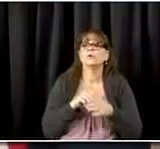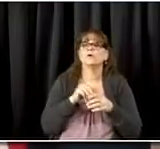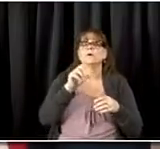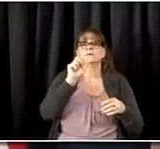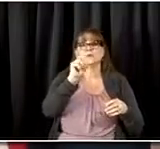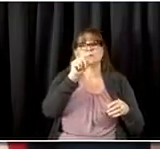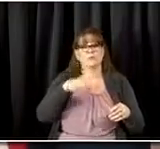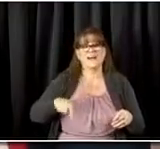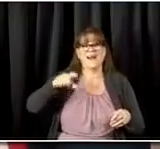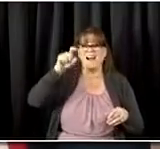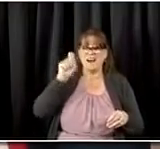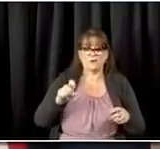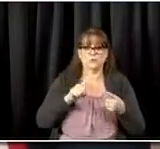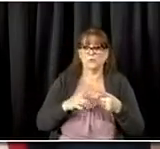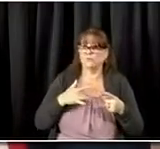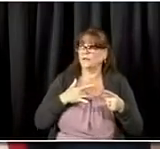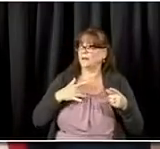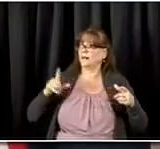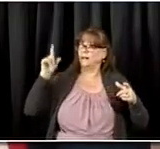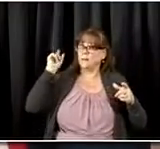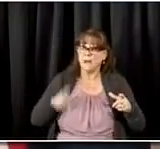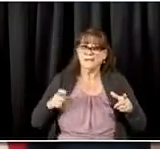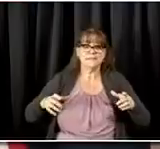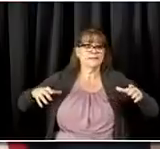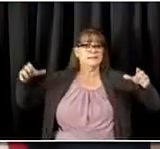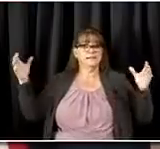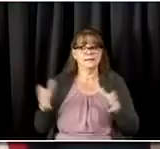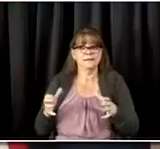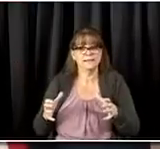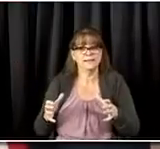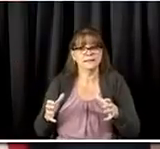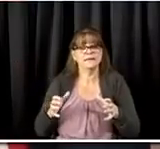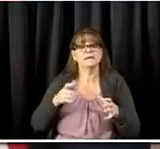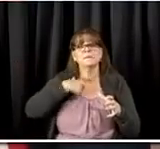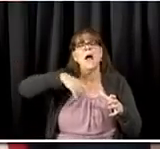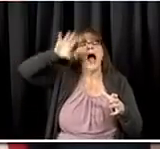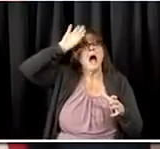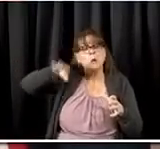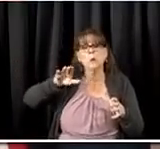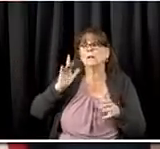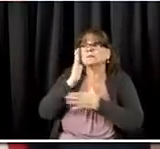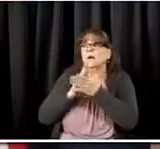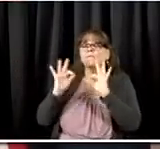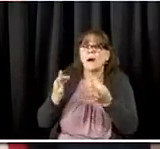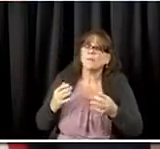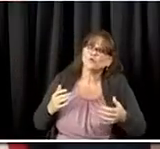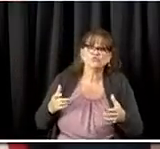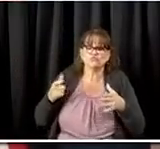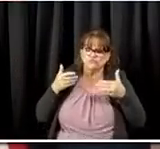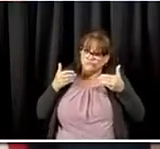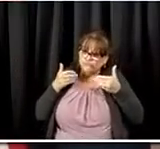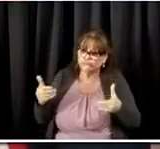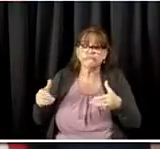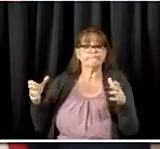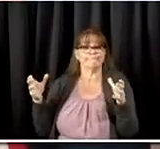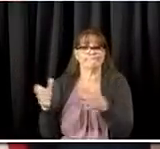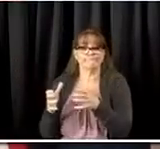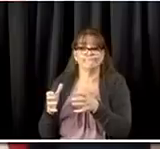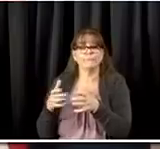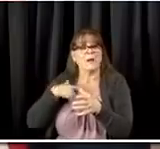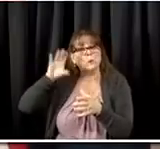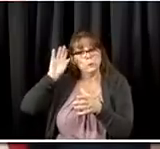get together, and there's folks who do. There's folks who, this might be your mom or dad's last